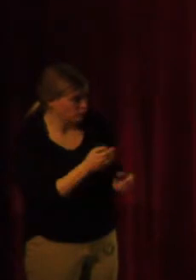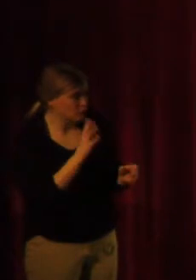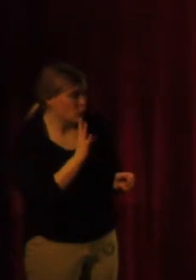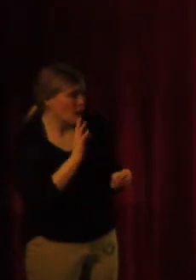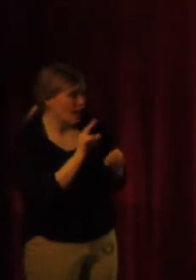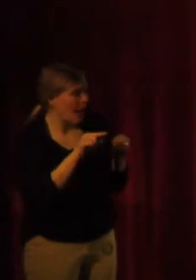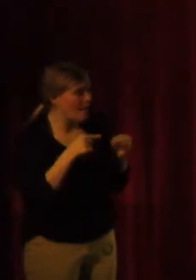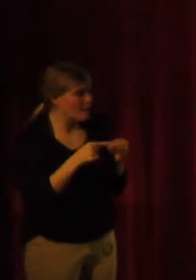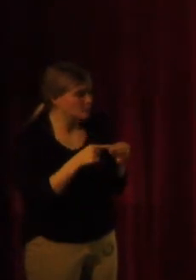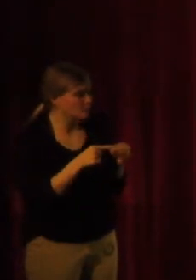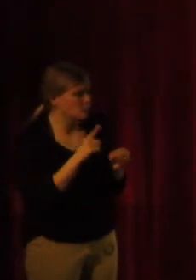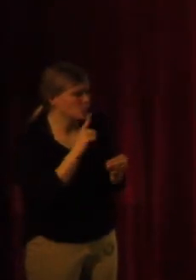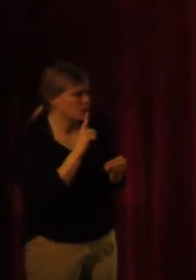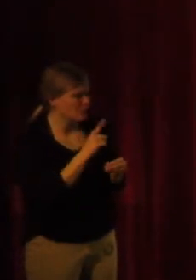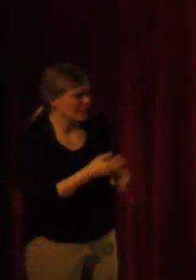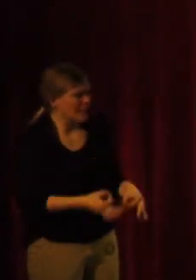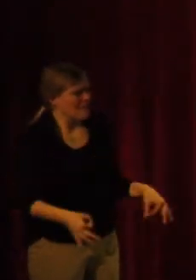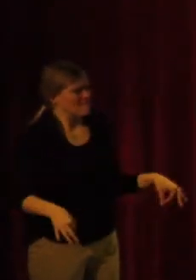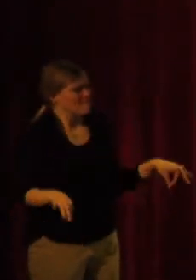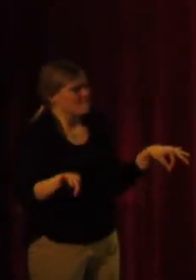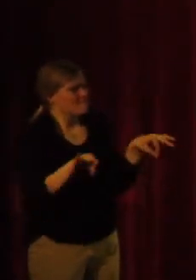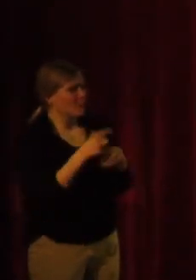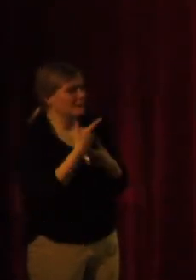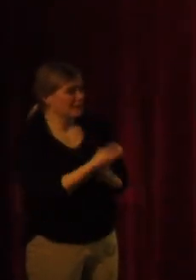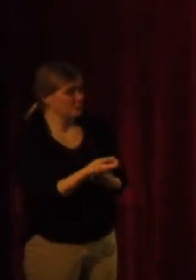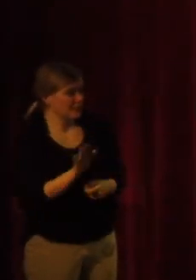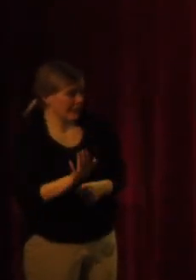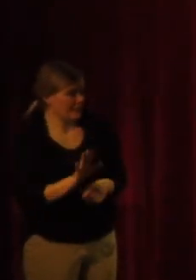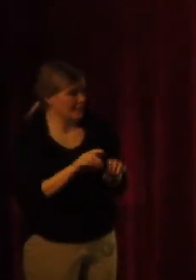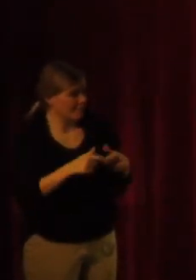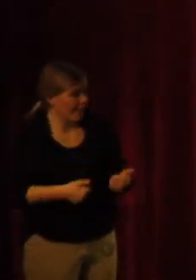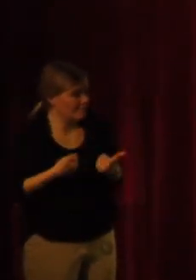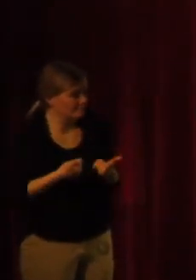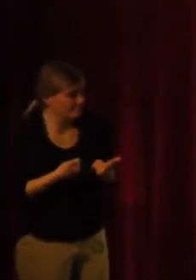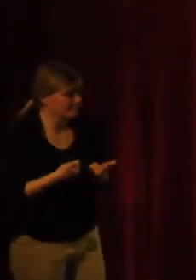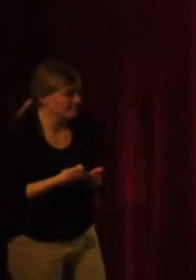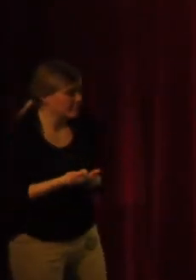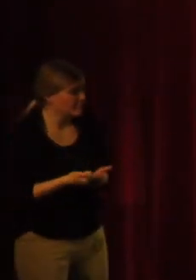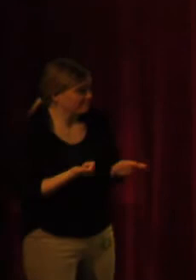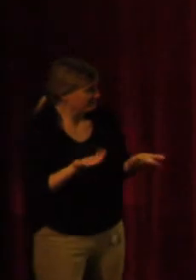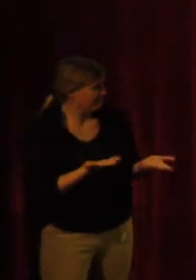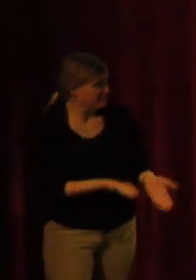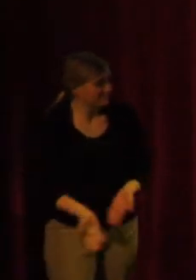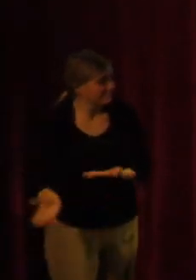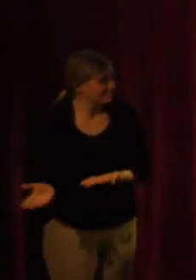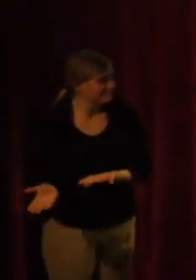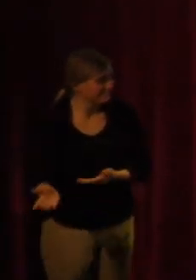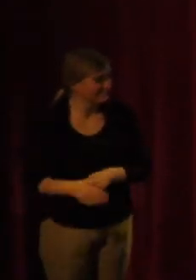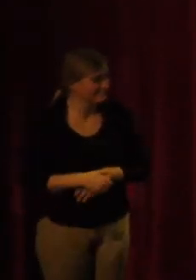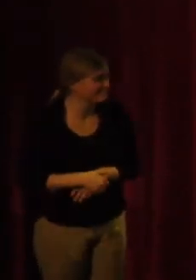very, very important interest in his life. So without further ado.